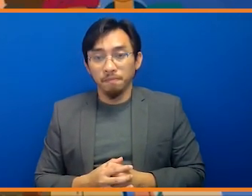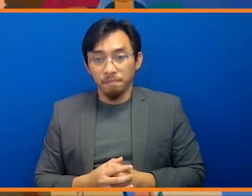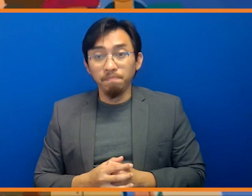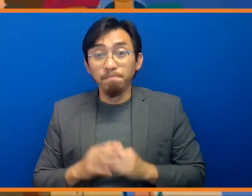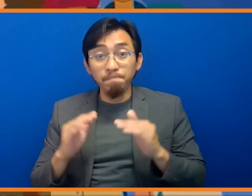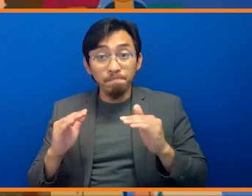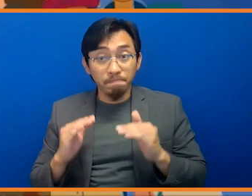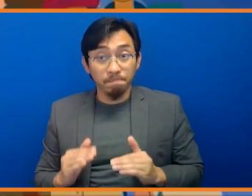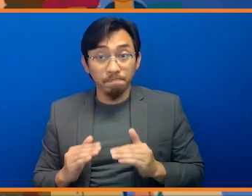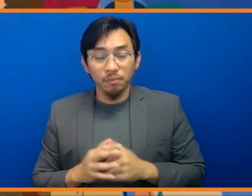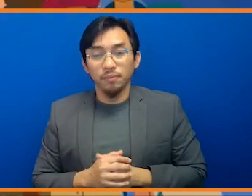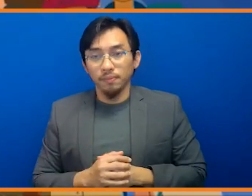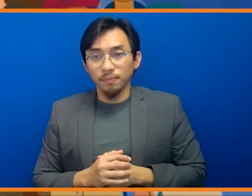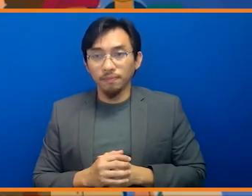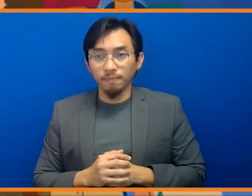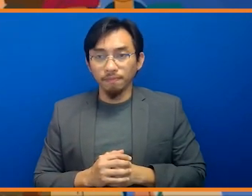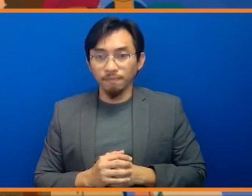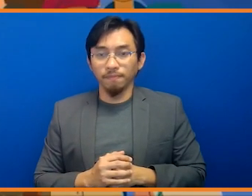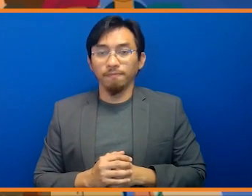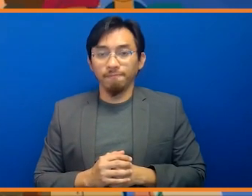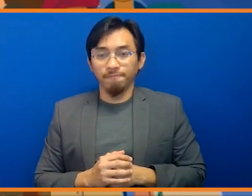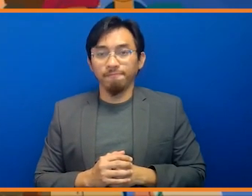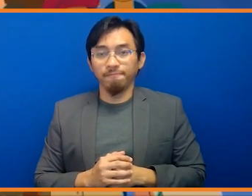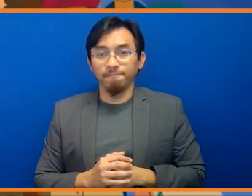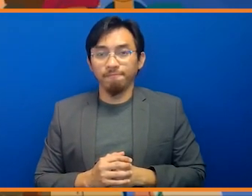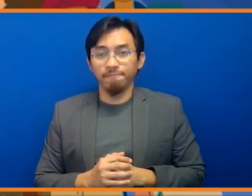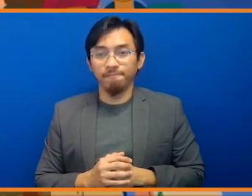Next slide, please. Yeah, okay.